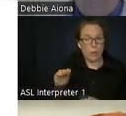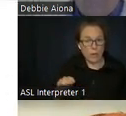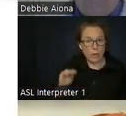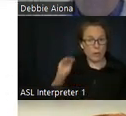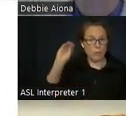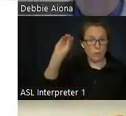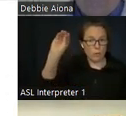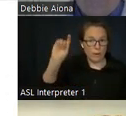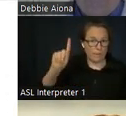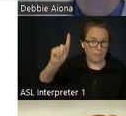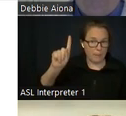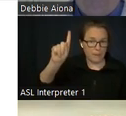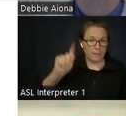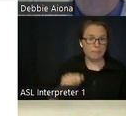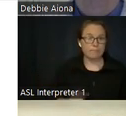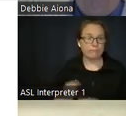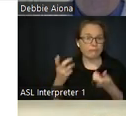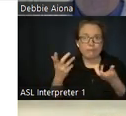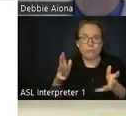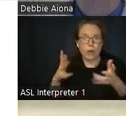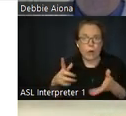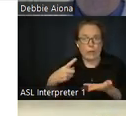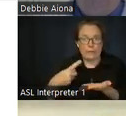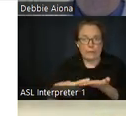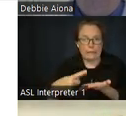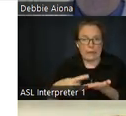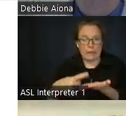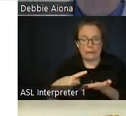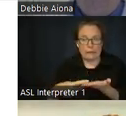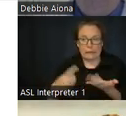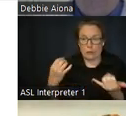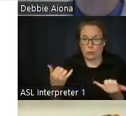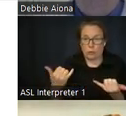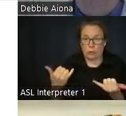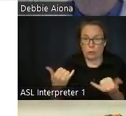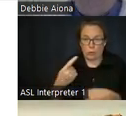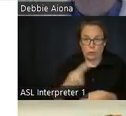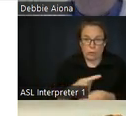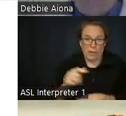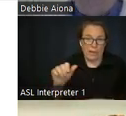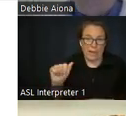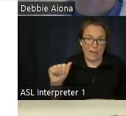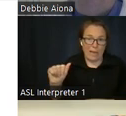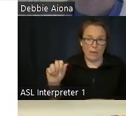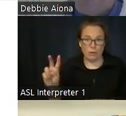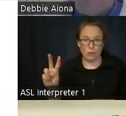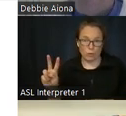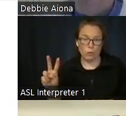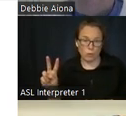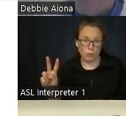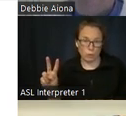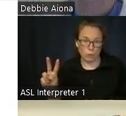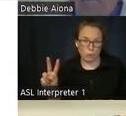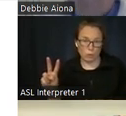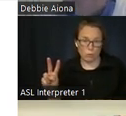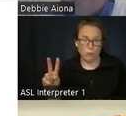discussed by the subcommittee today in A2. So that's why it's there and that's why it shows